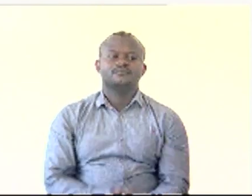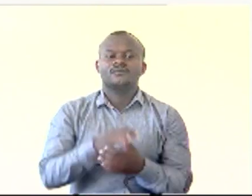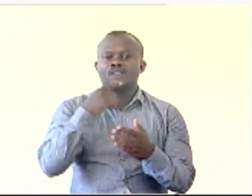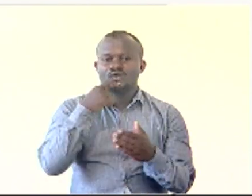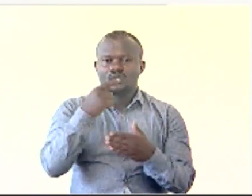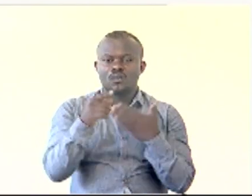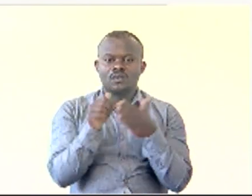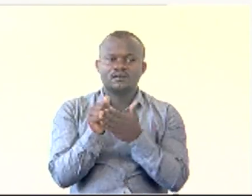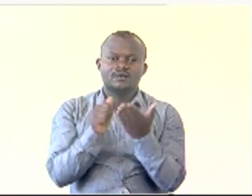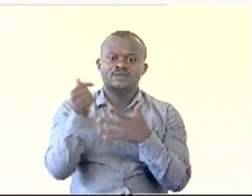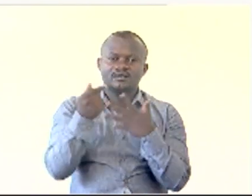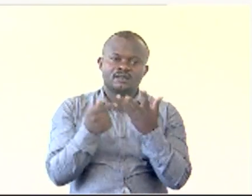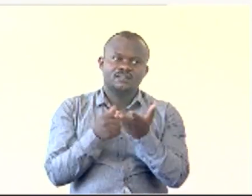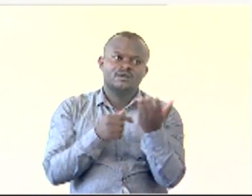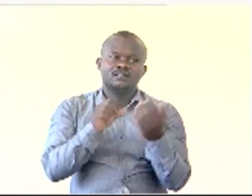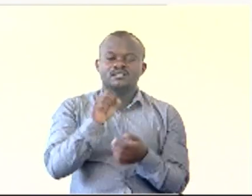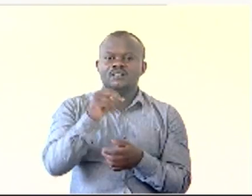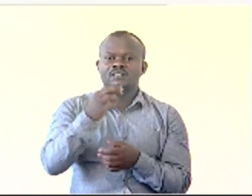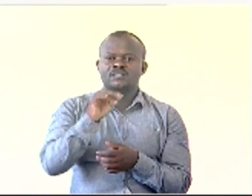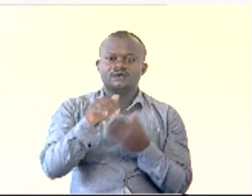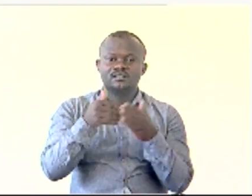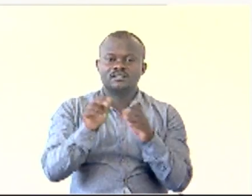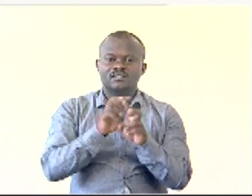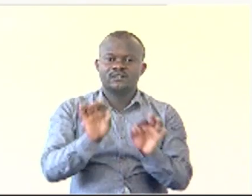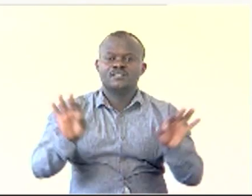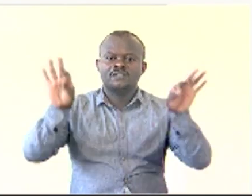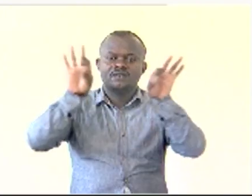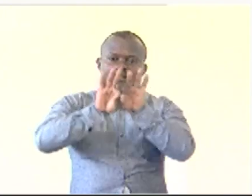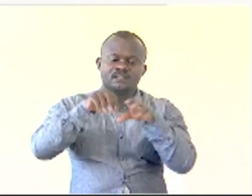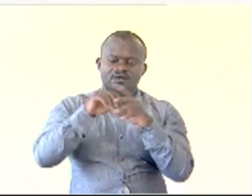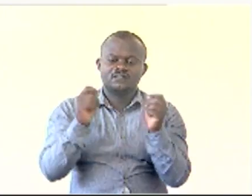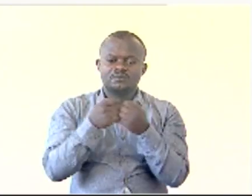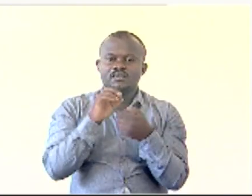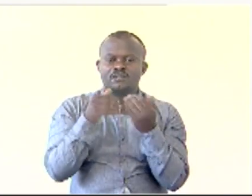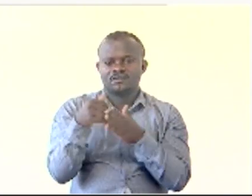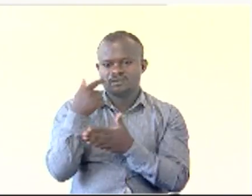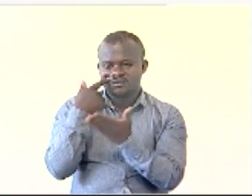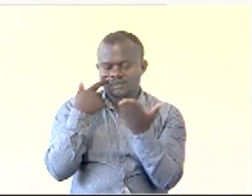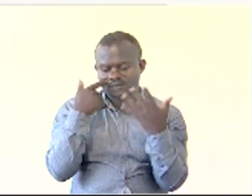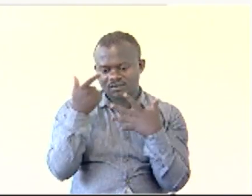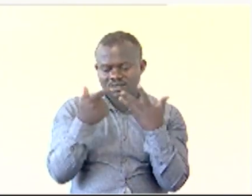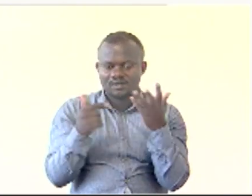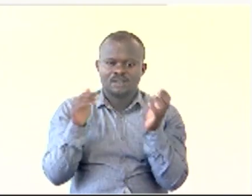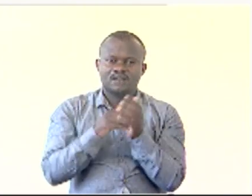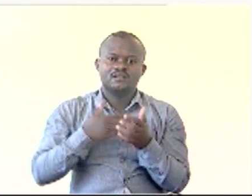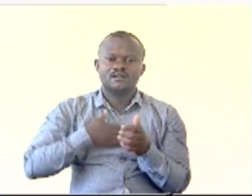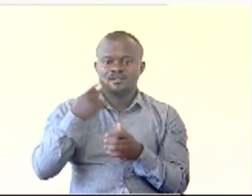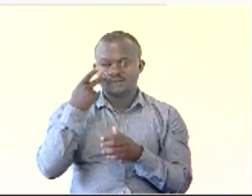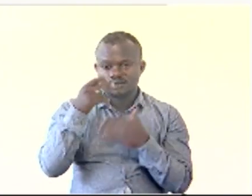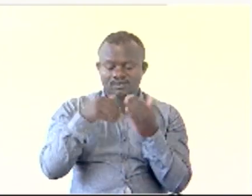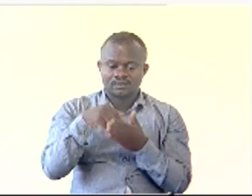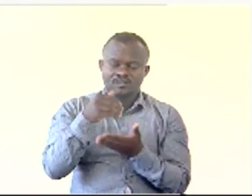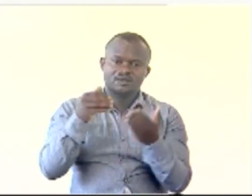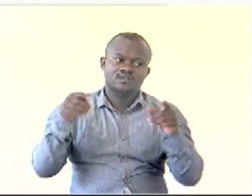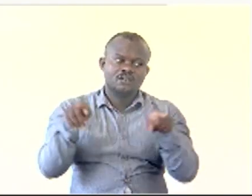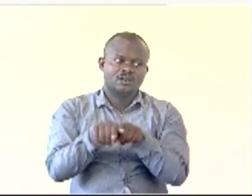So this synovial fluid is very important in terms of lubrication. And I said synovial fluid is